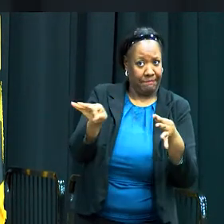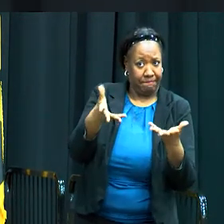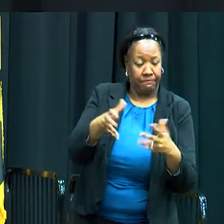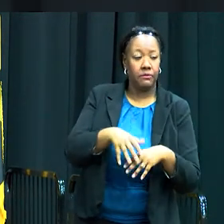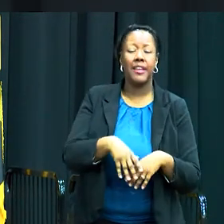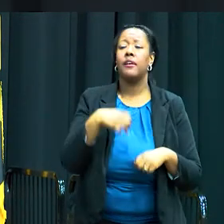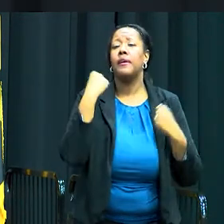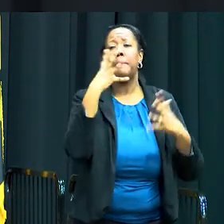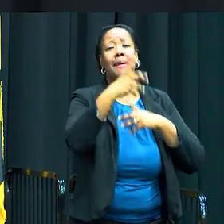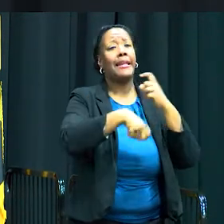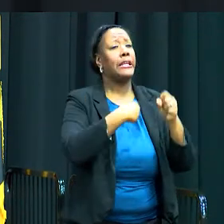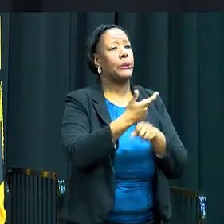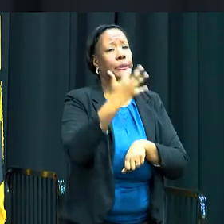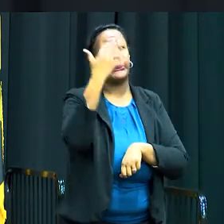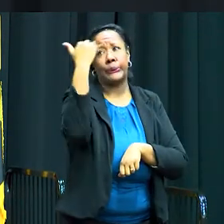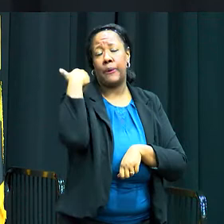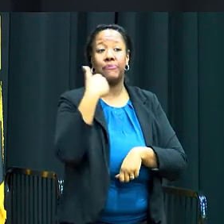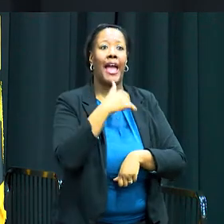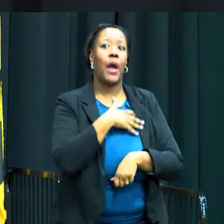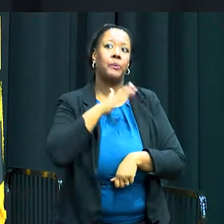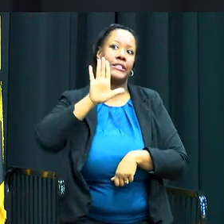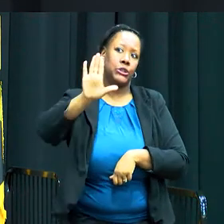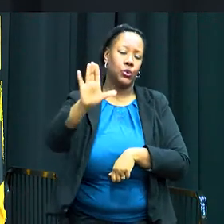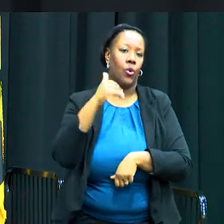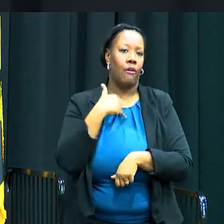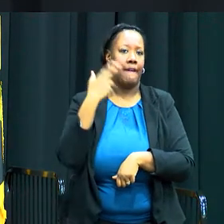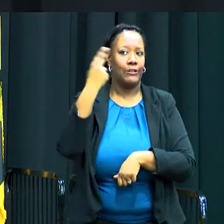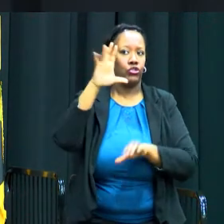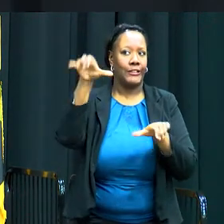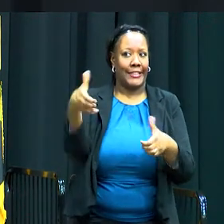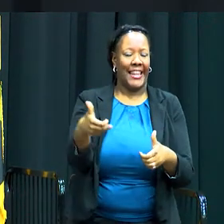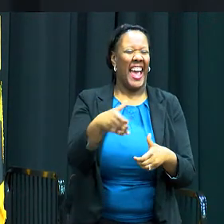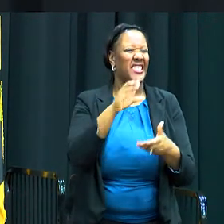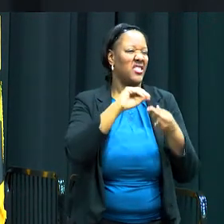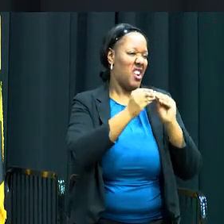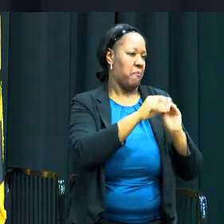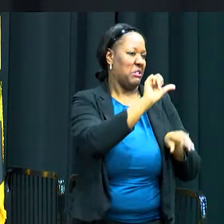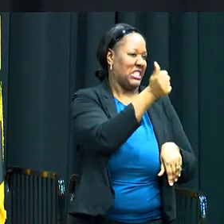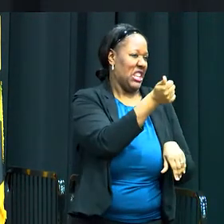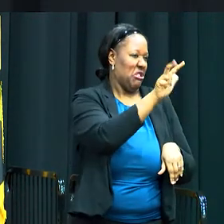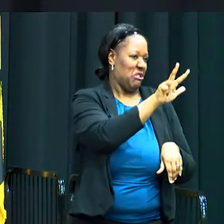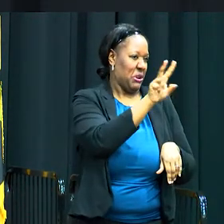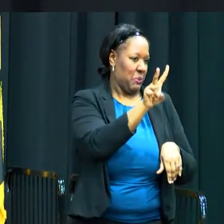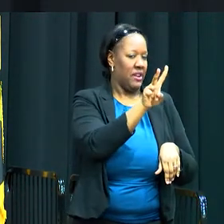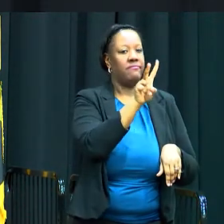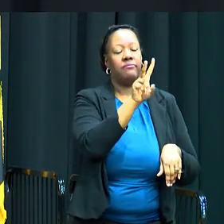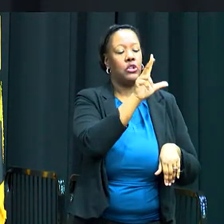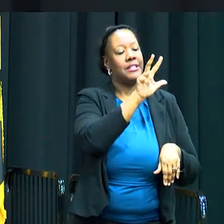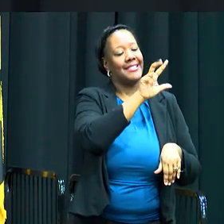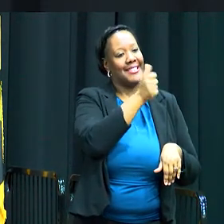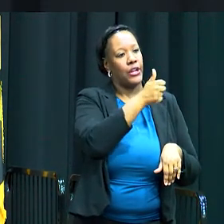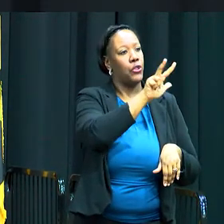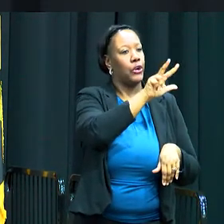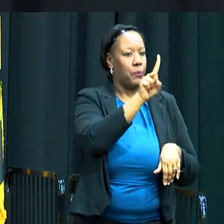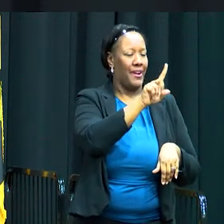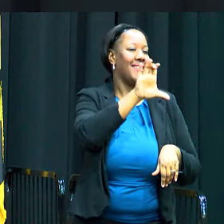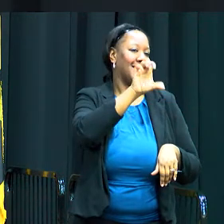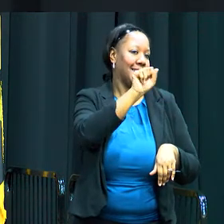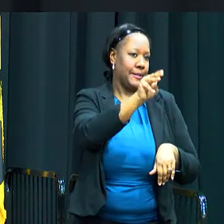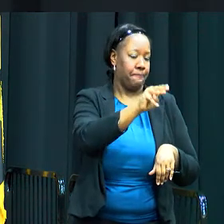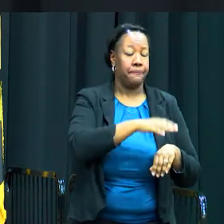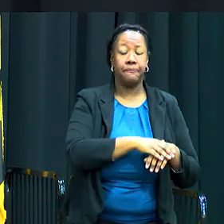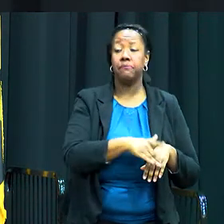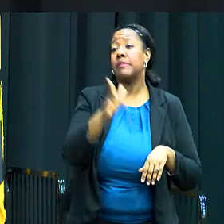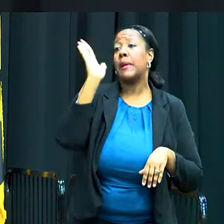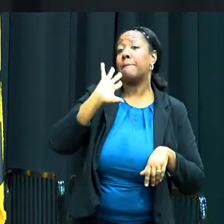was a student of yours in History 1031 at the College of Southern Maryland, during which time I shared with